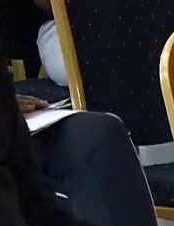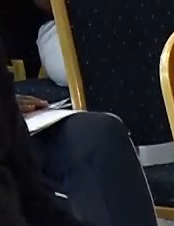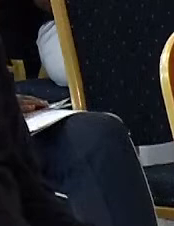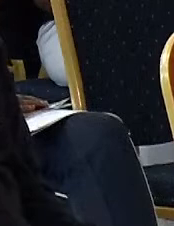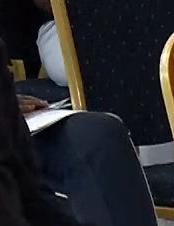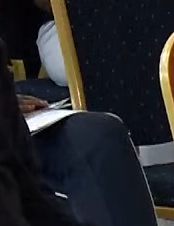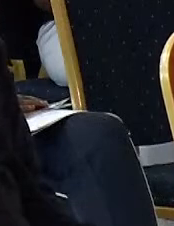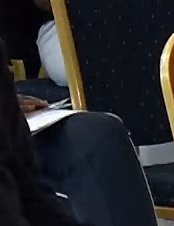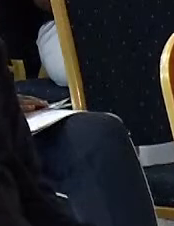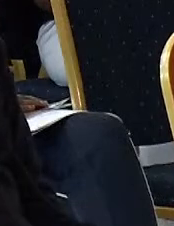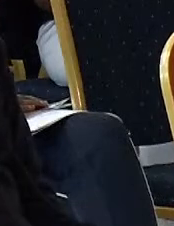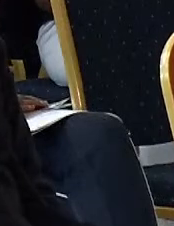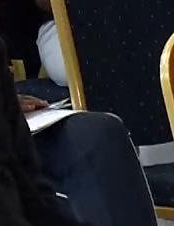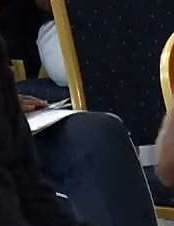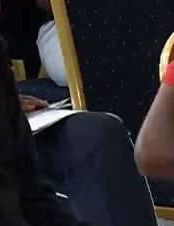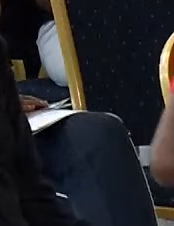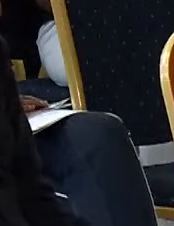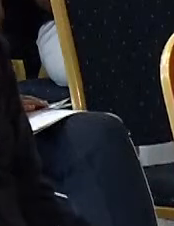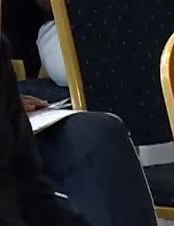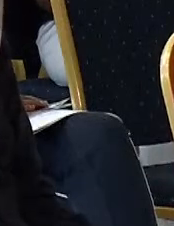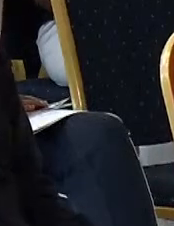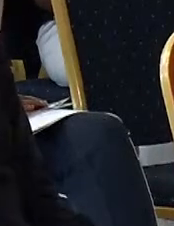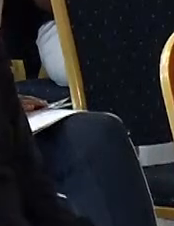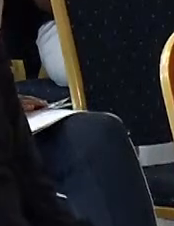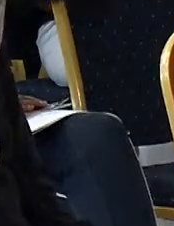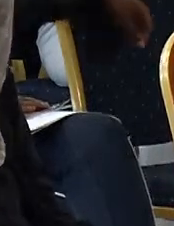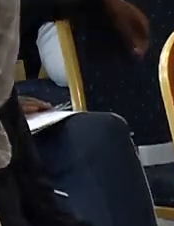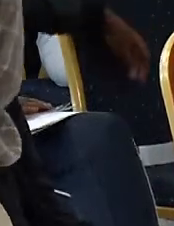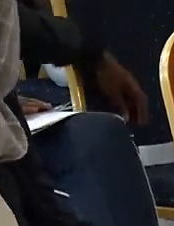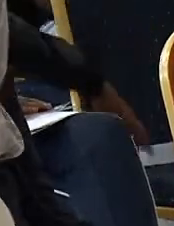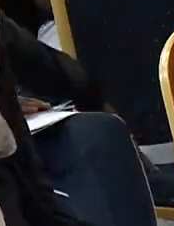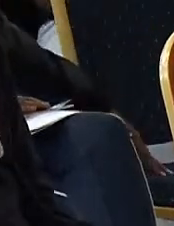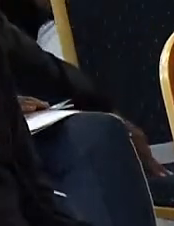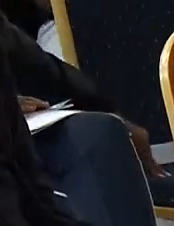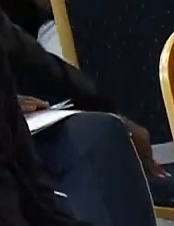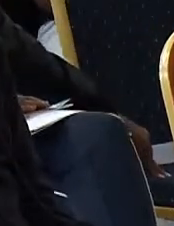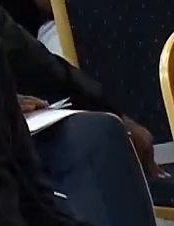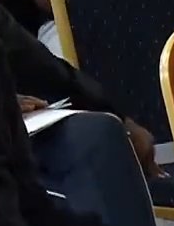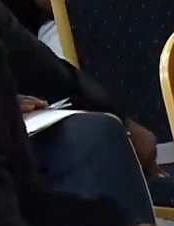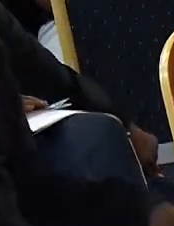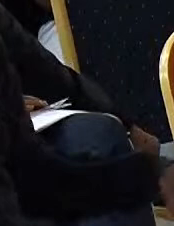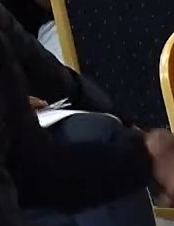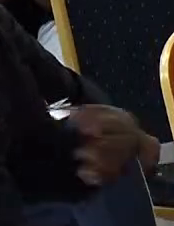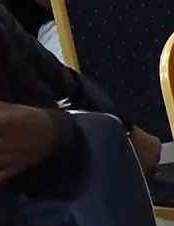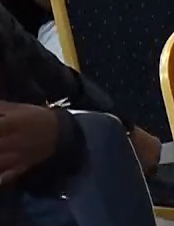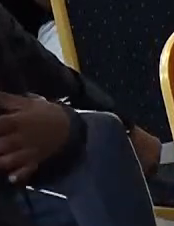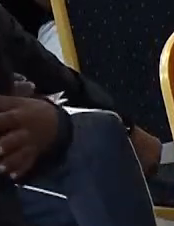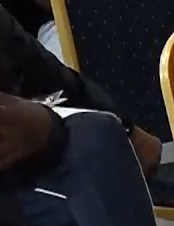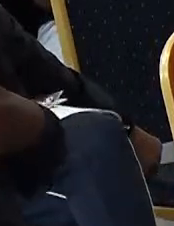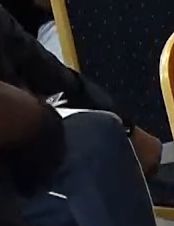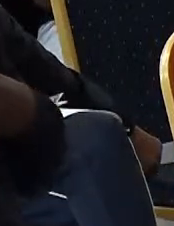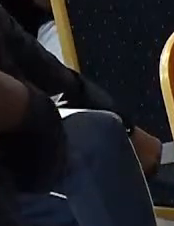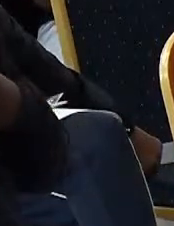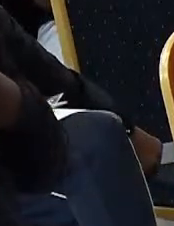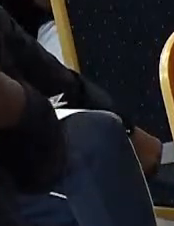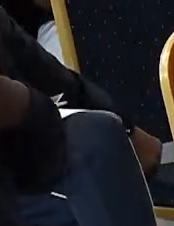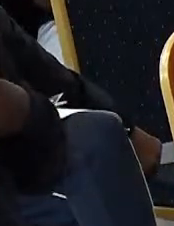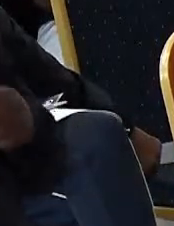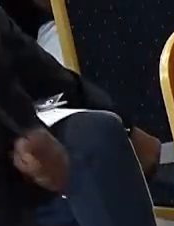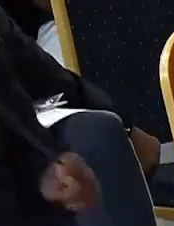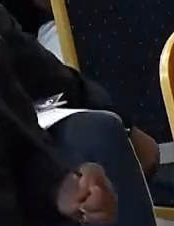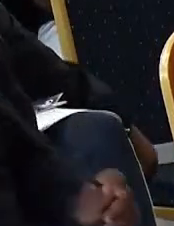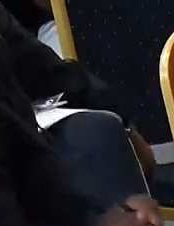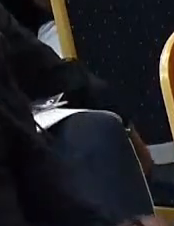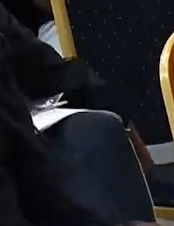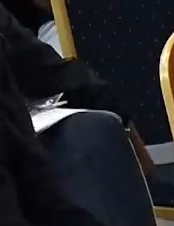and the people were surprised or were curious to know who is the person who stays next to these holes.